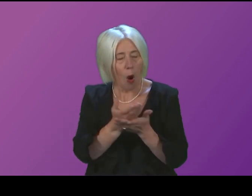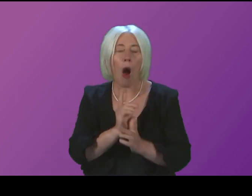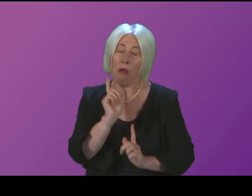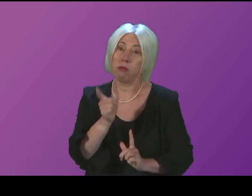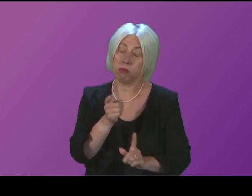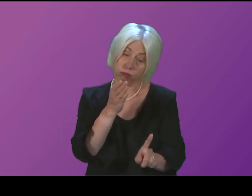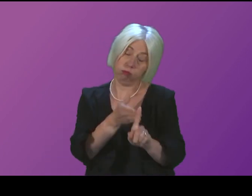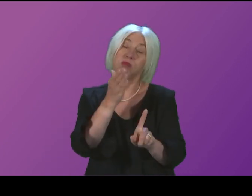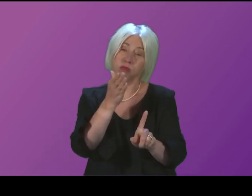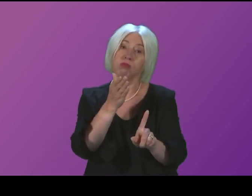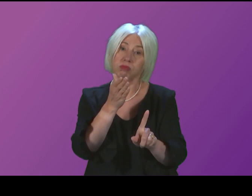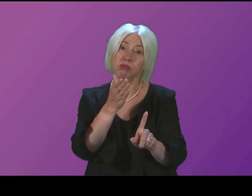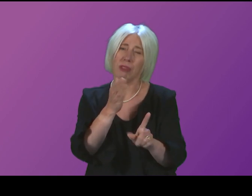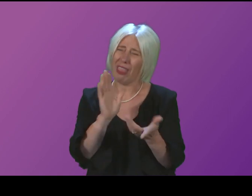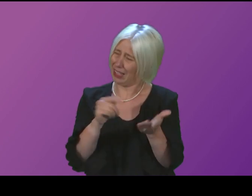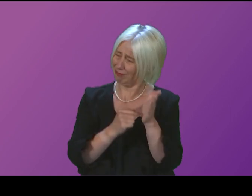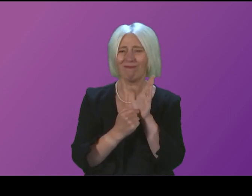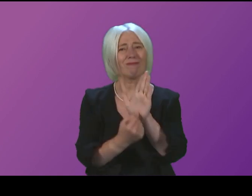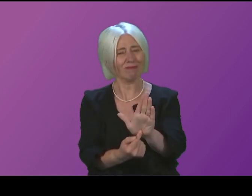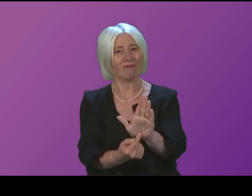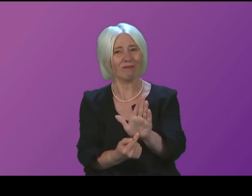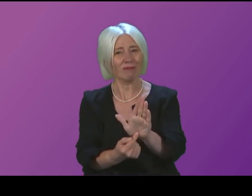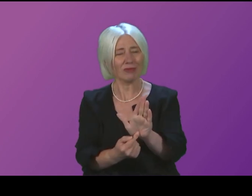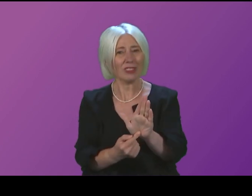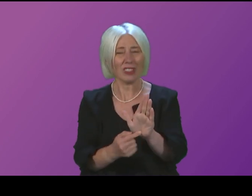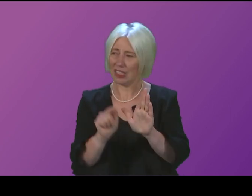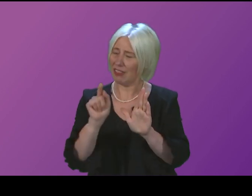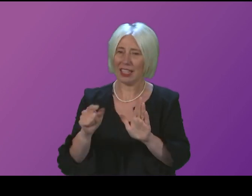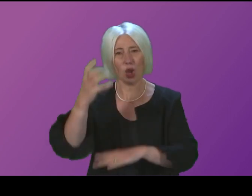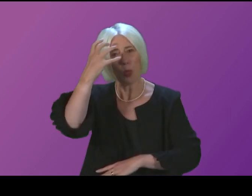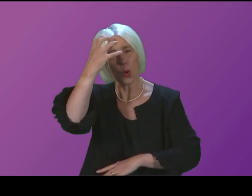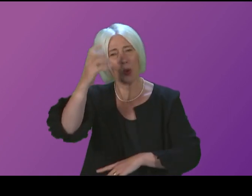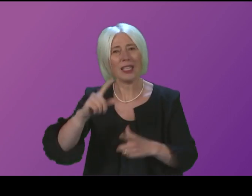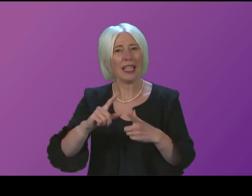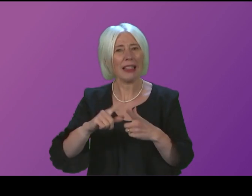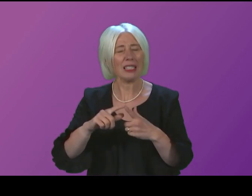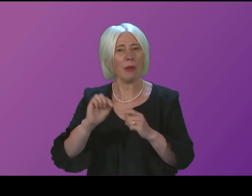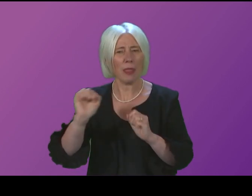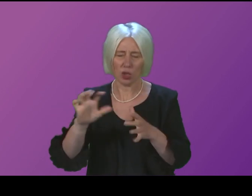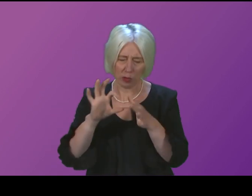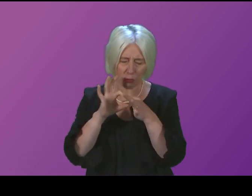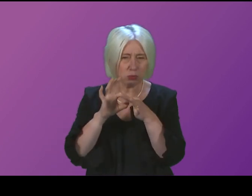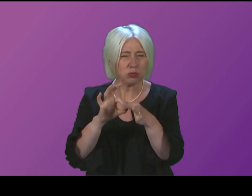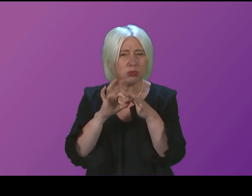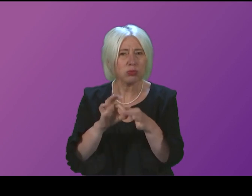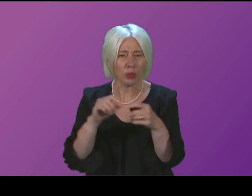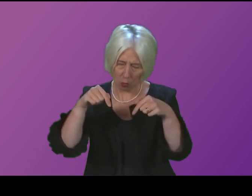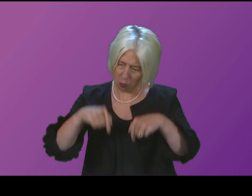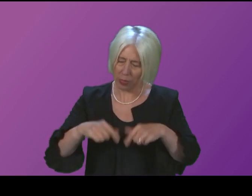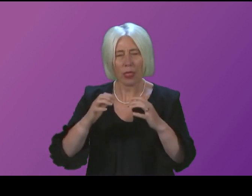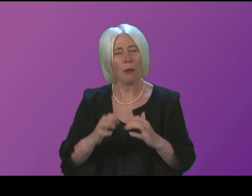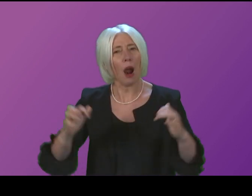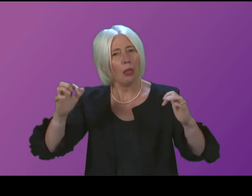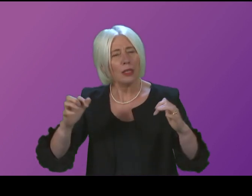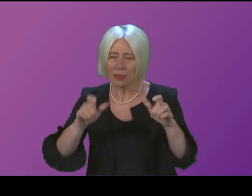abundantly clear. A true demonstration of the time Queen Elizabeth invested in the relationship with this Parliament and